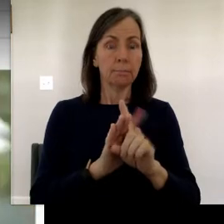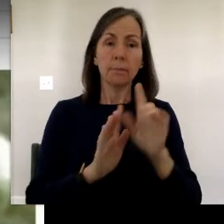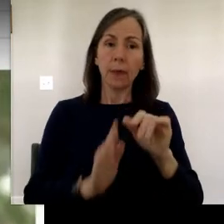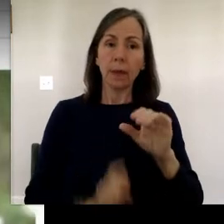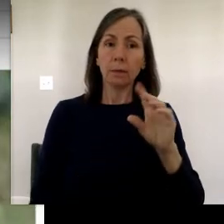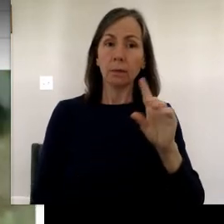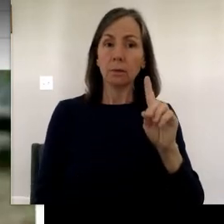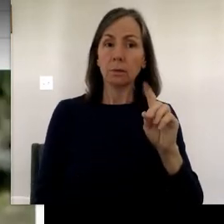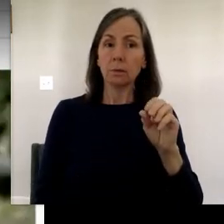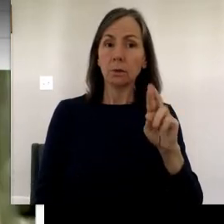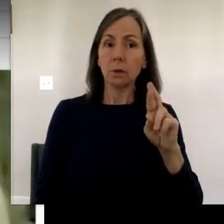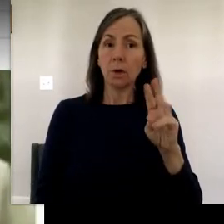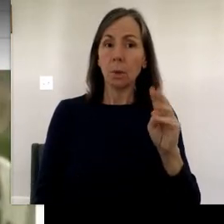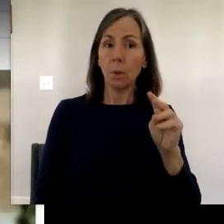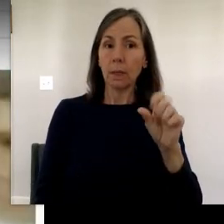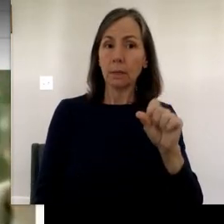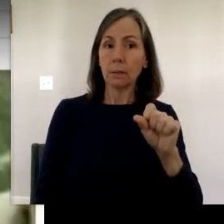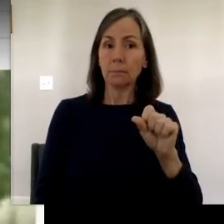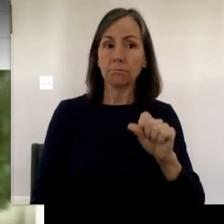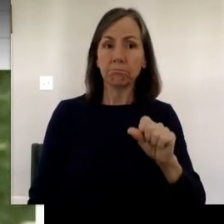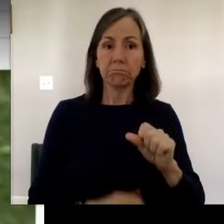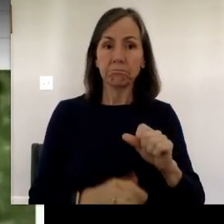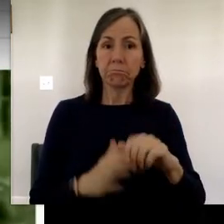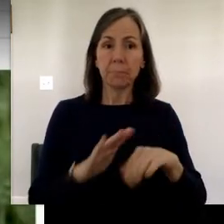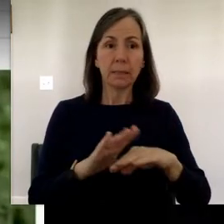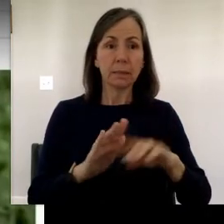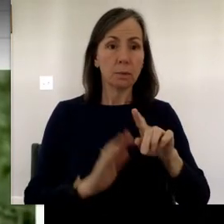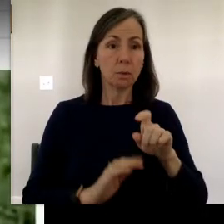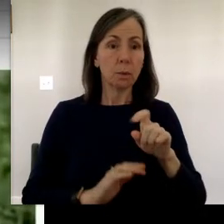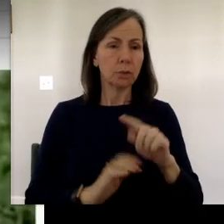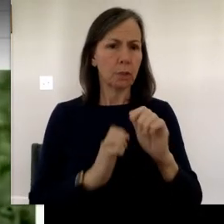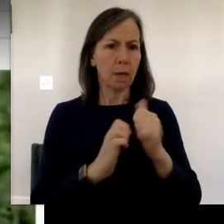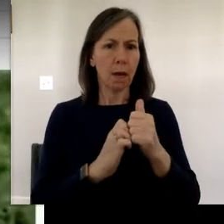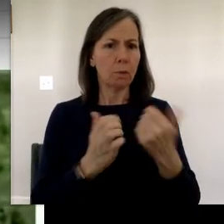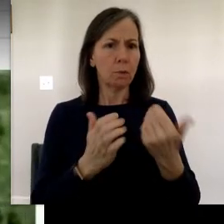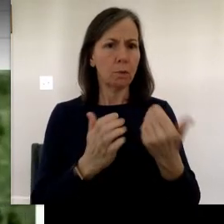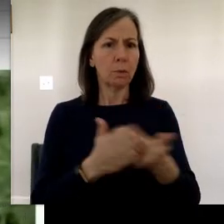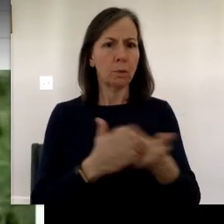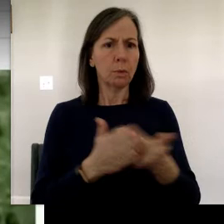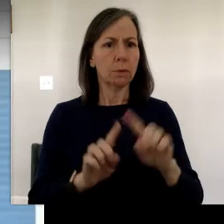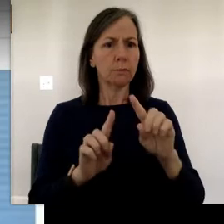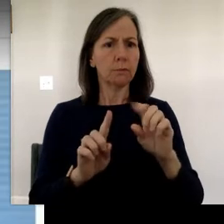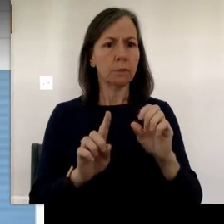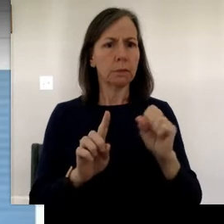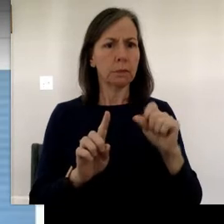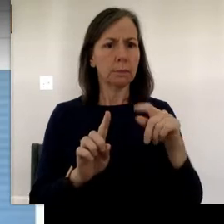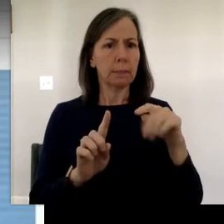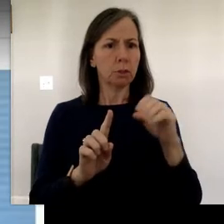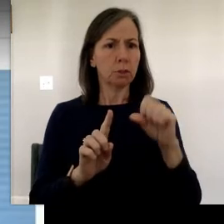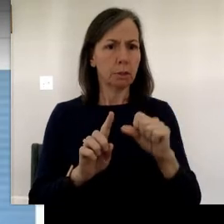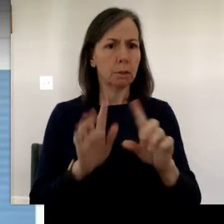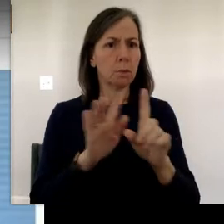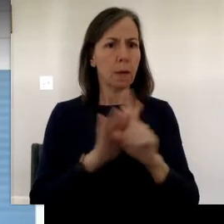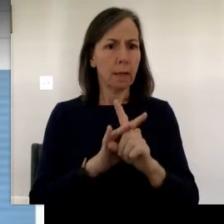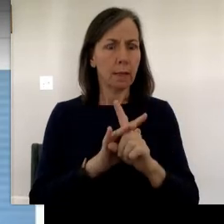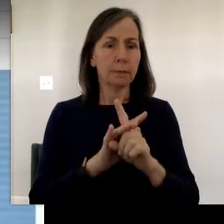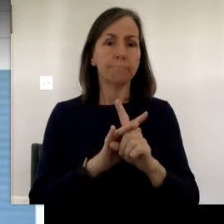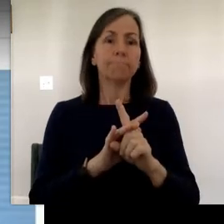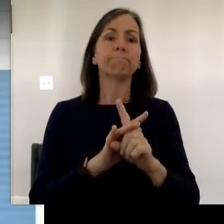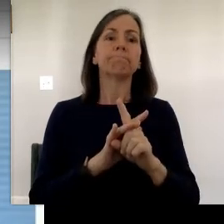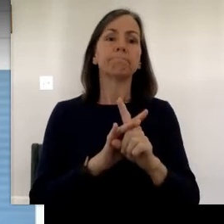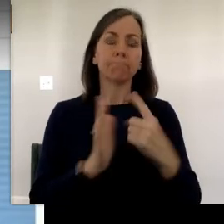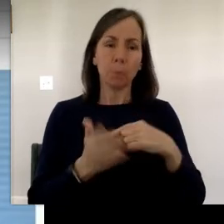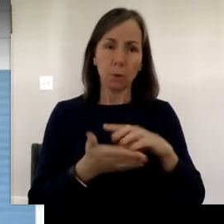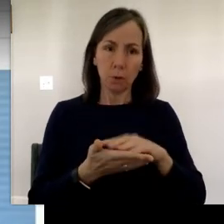of species. How do new species arise? And what we're finding is that natural selection seems to be an incredibly